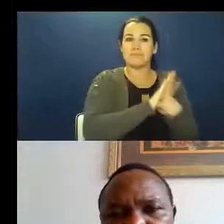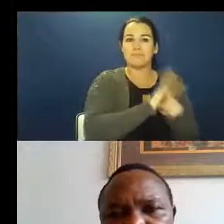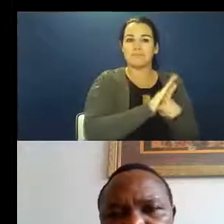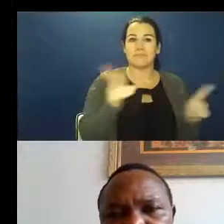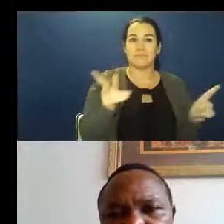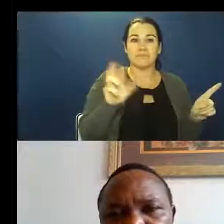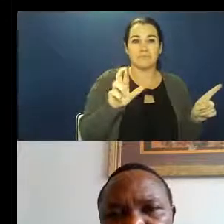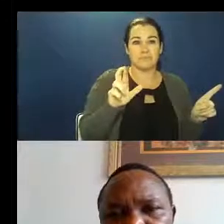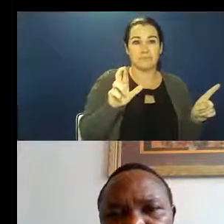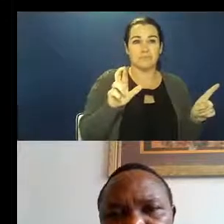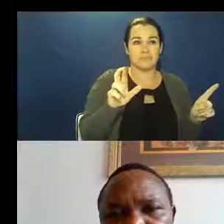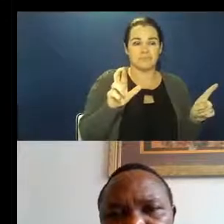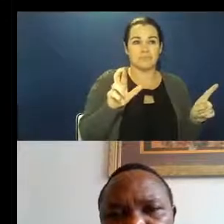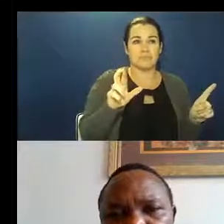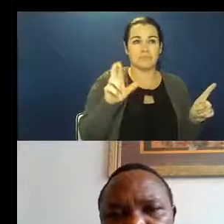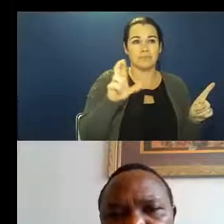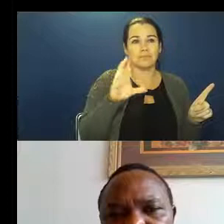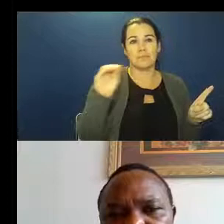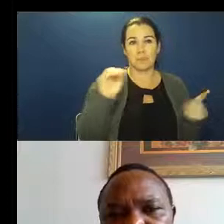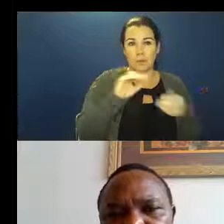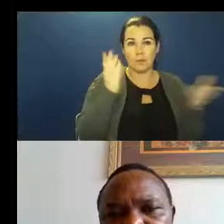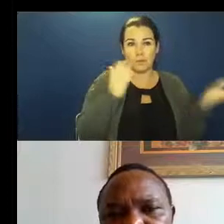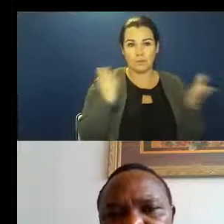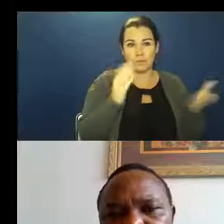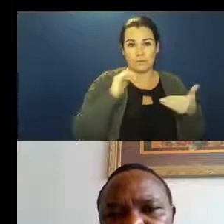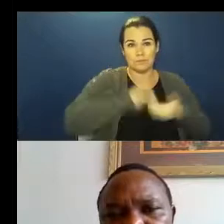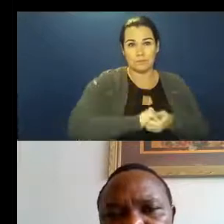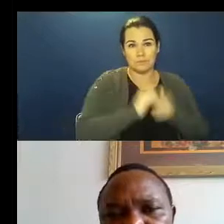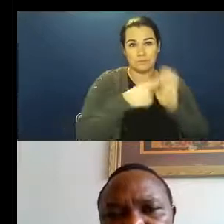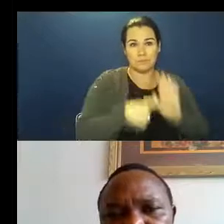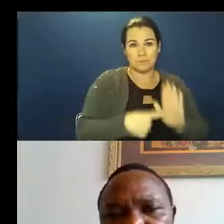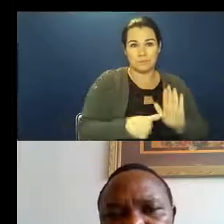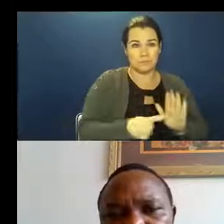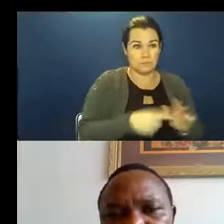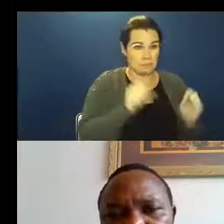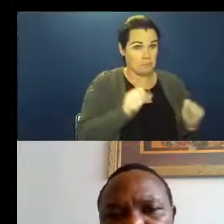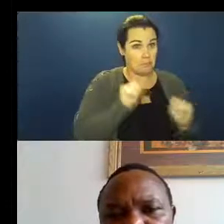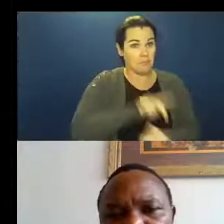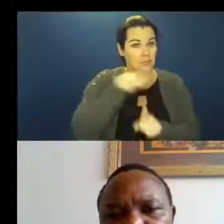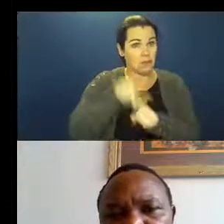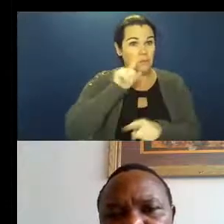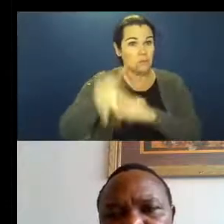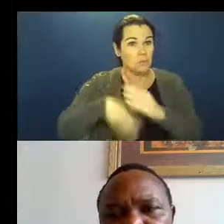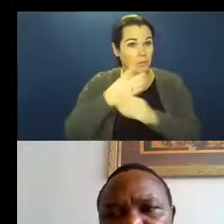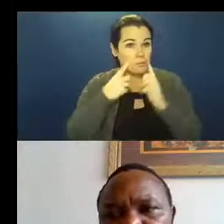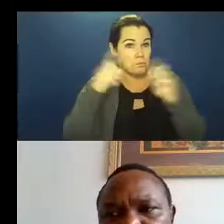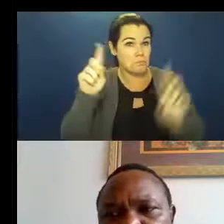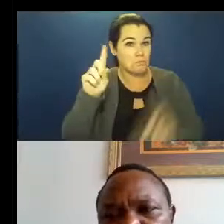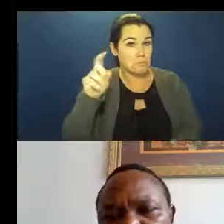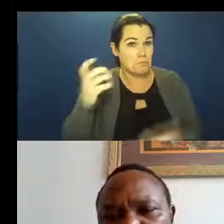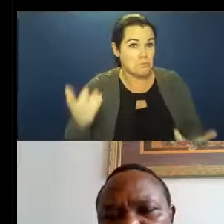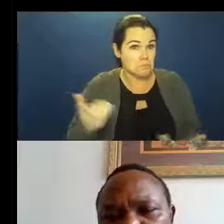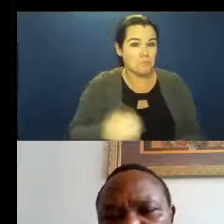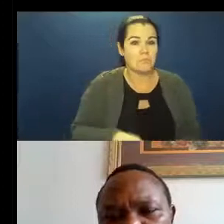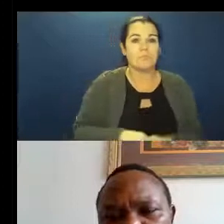VA VRNE co-service partnership model potential in the real world environment. So